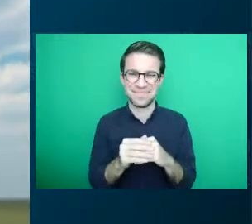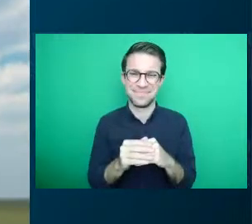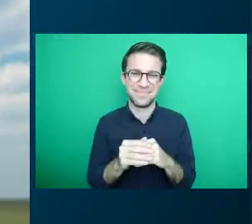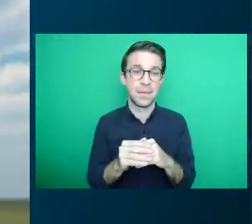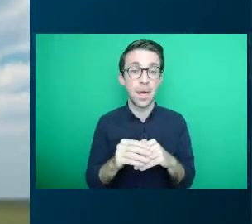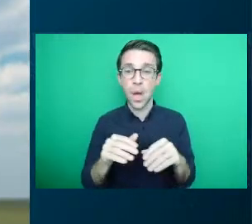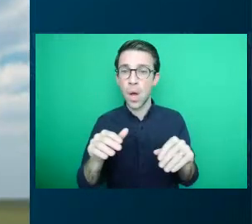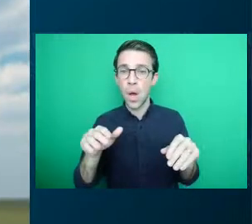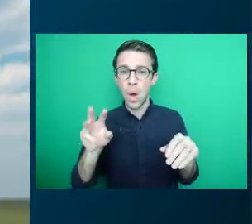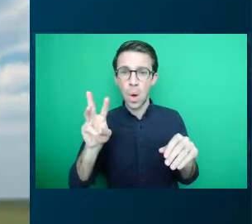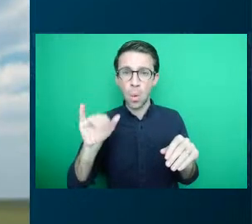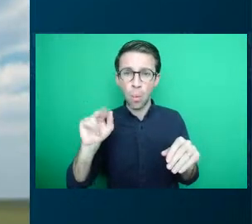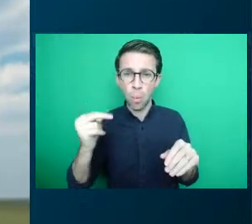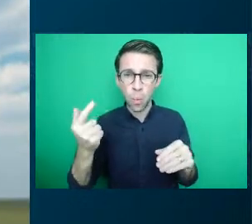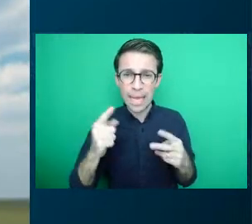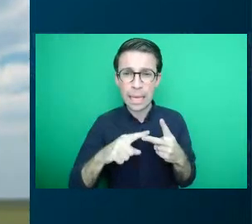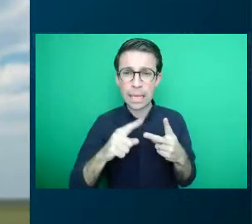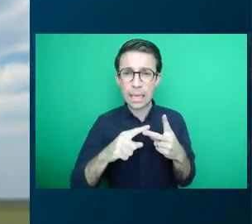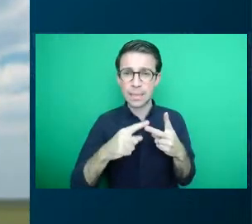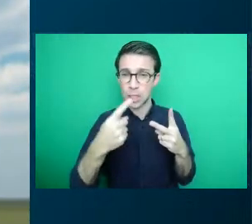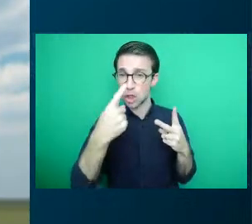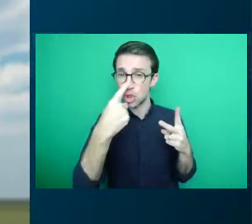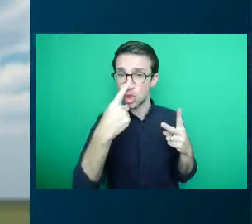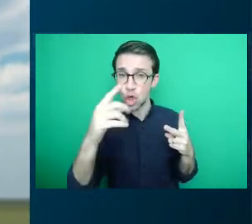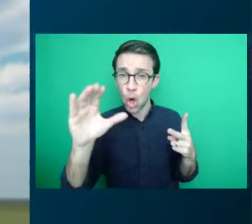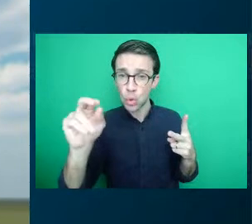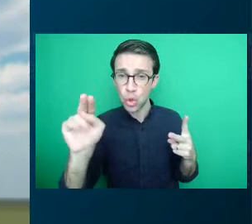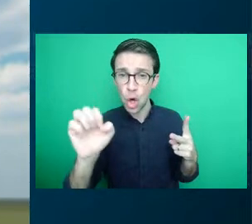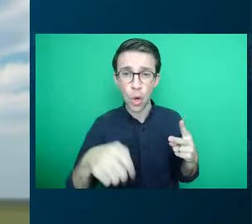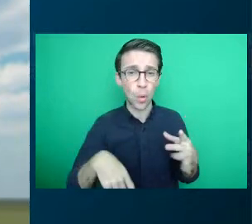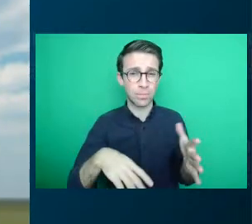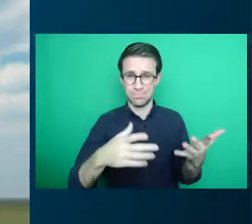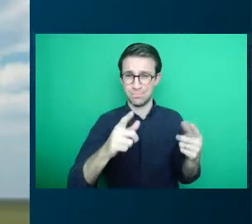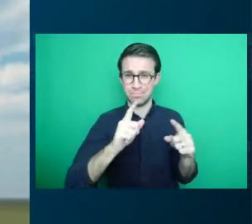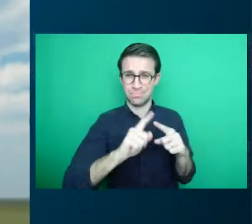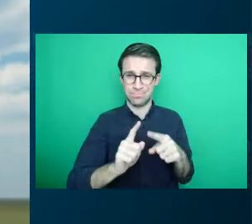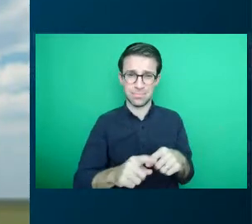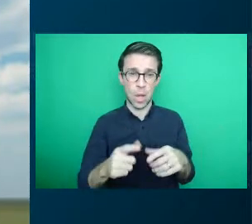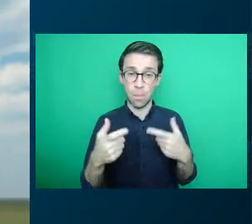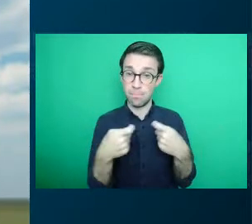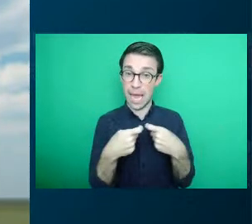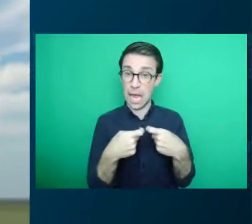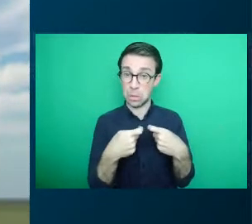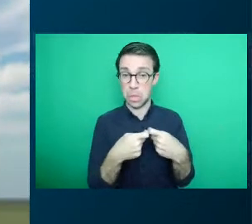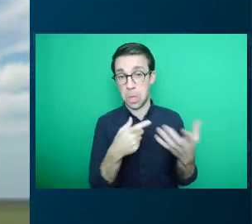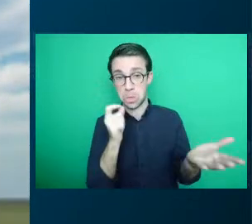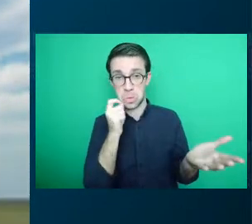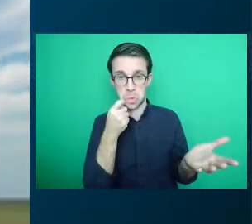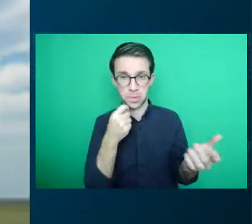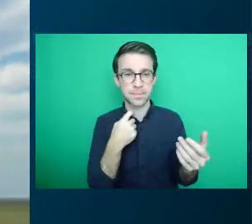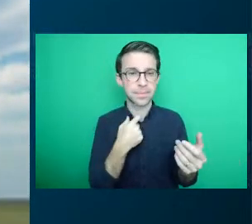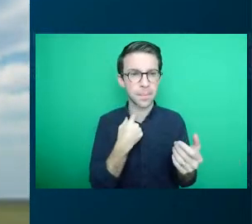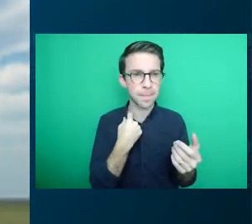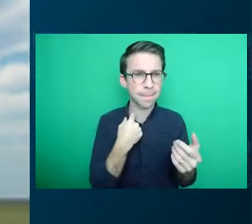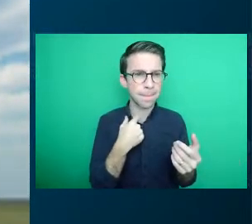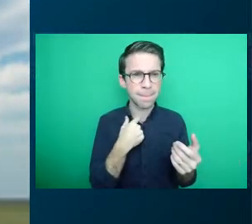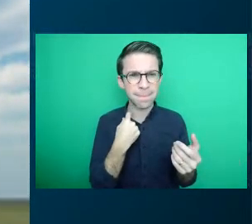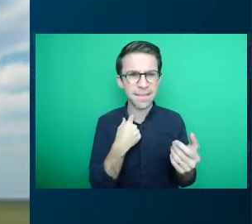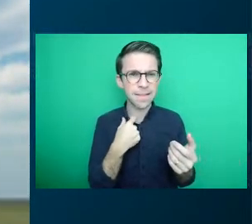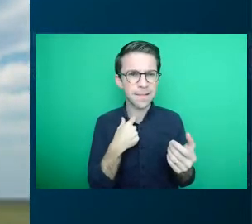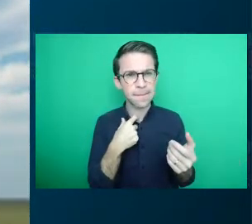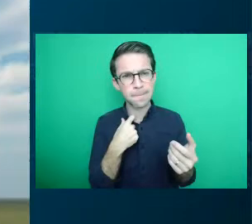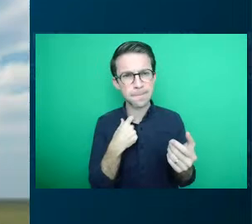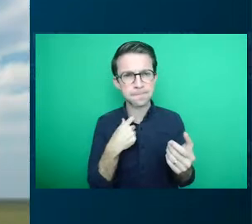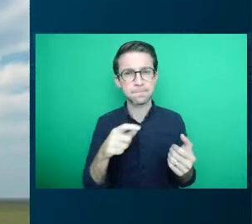cones. There's all sorts of different things you can build your rockets out of. That's a battery, actually. That's cool. But I want to grab